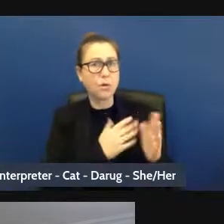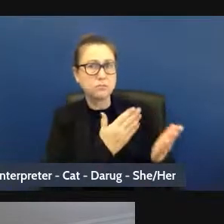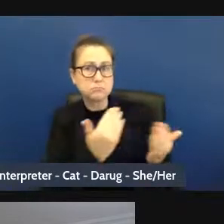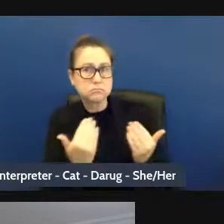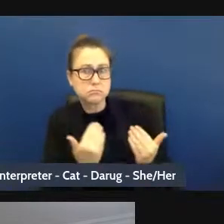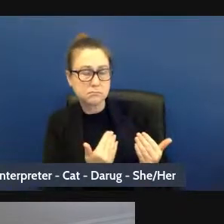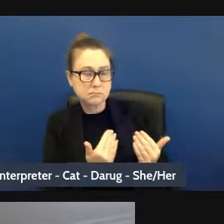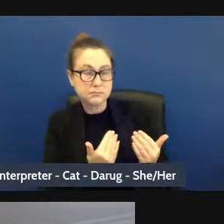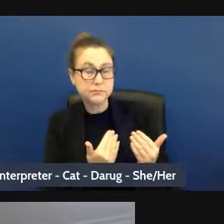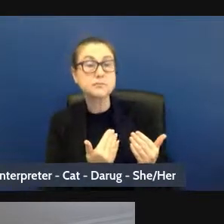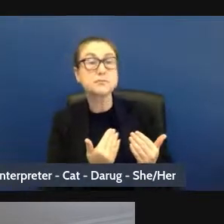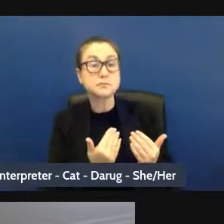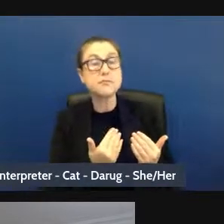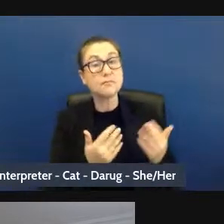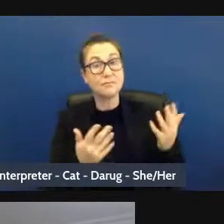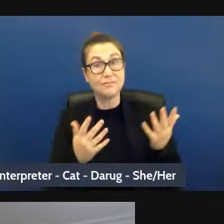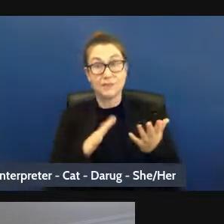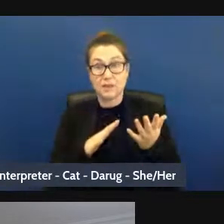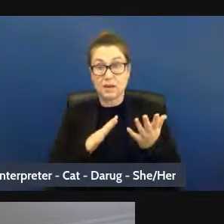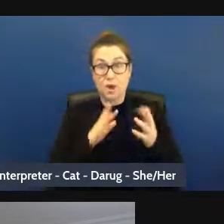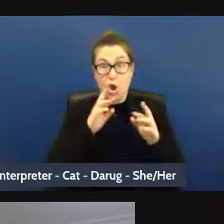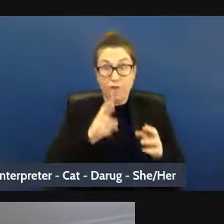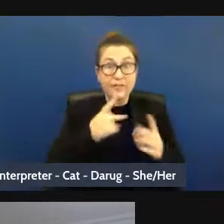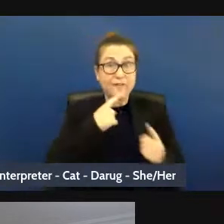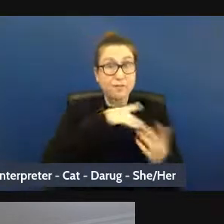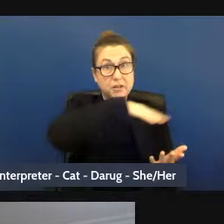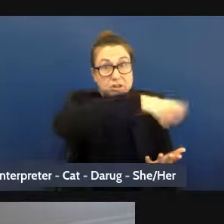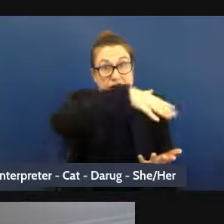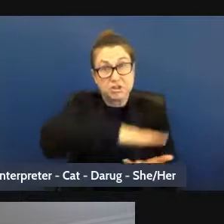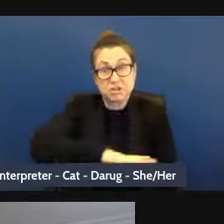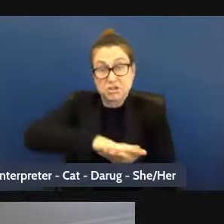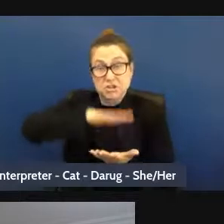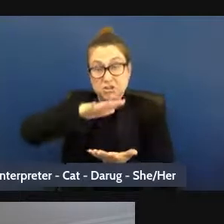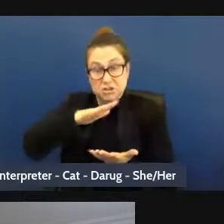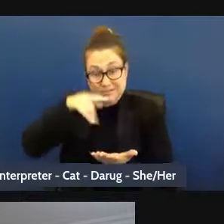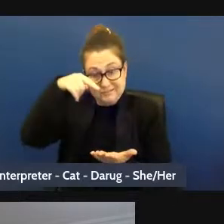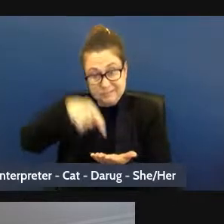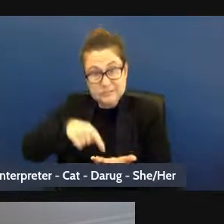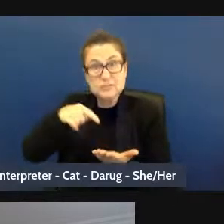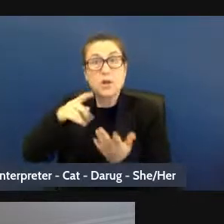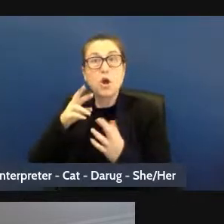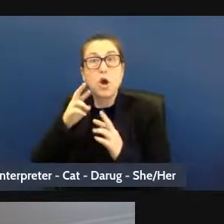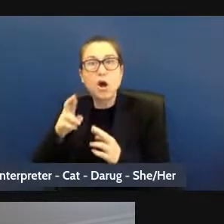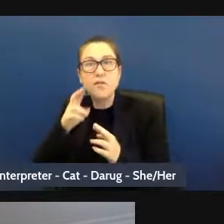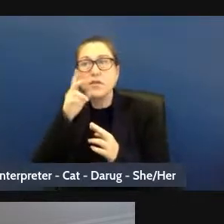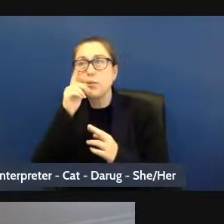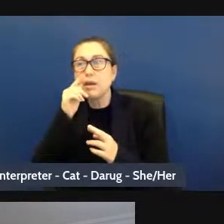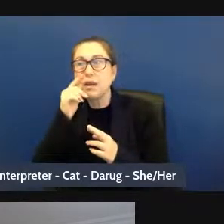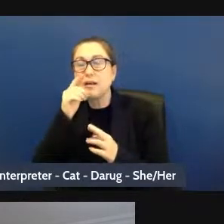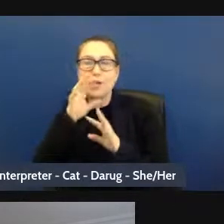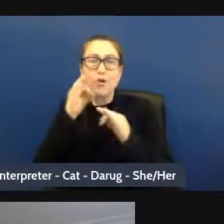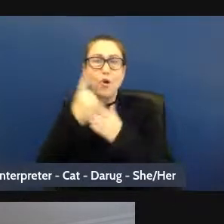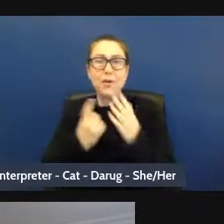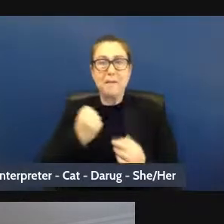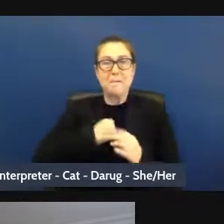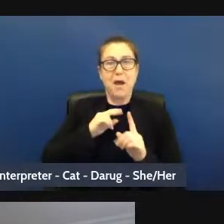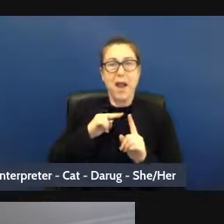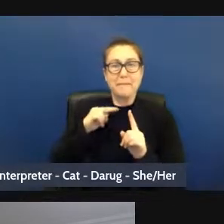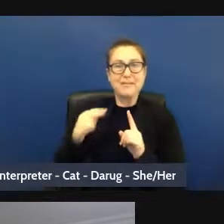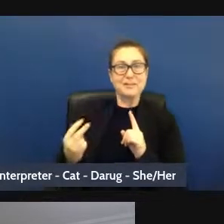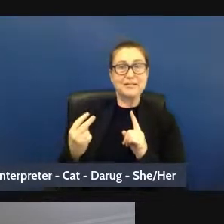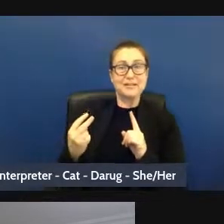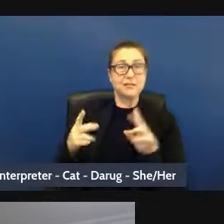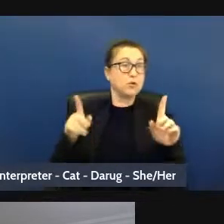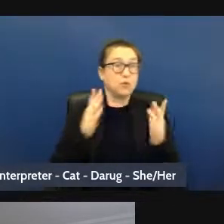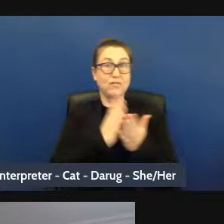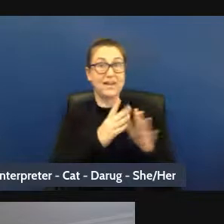we are able to put all that together, we'll be able to give people a lot more than just my opinion of how well it worked, actually how the people who